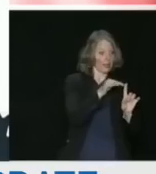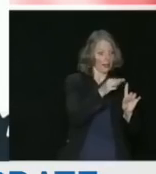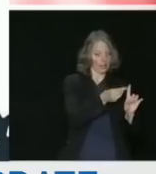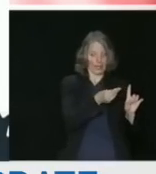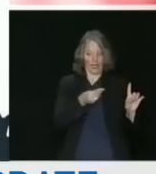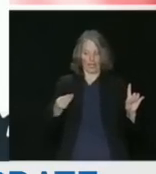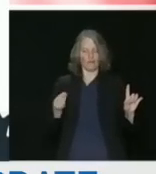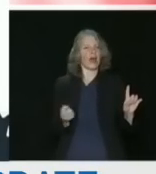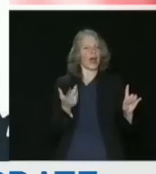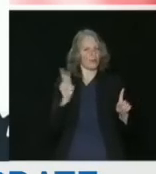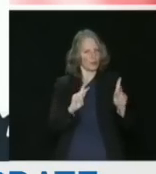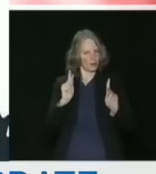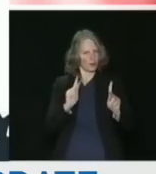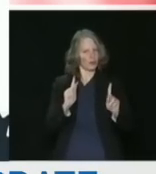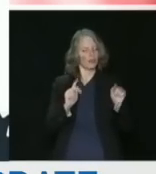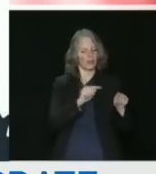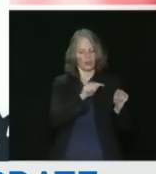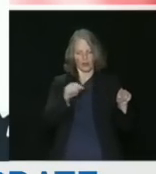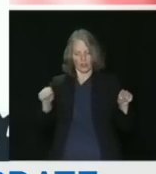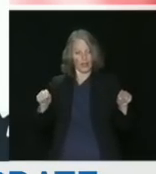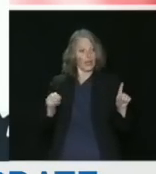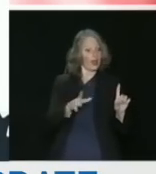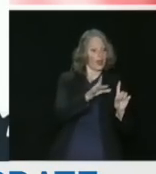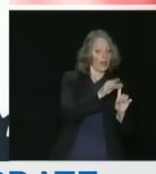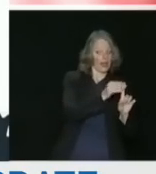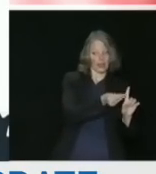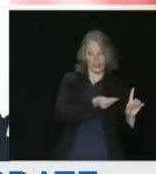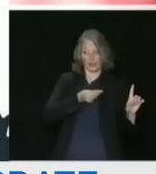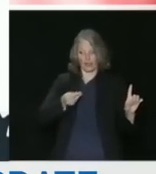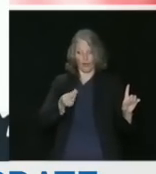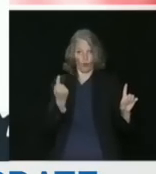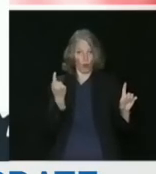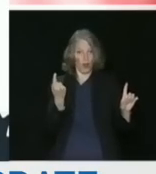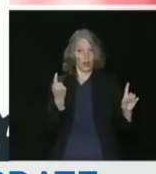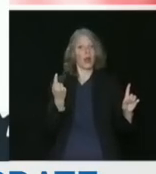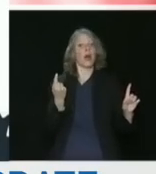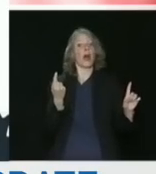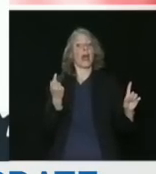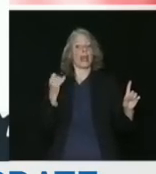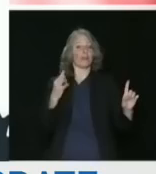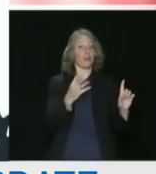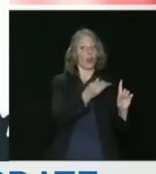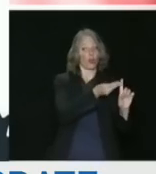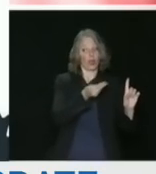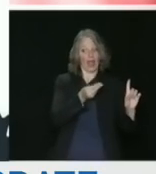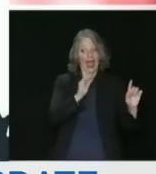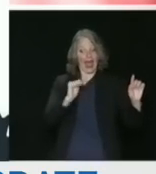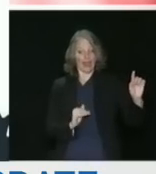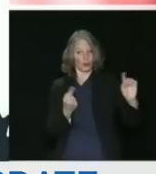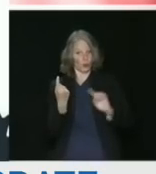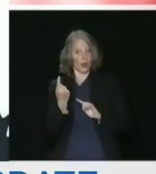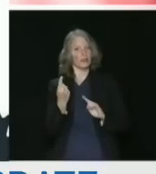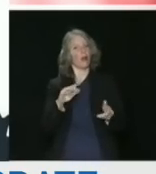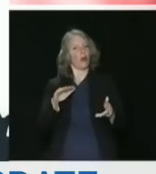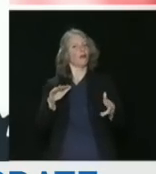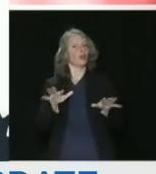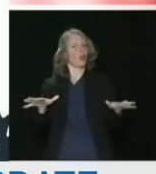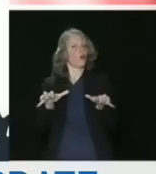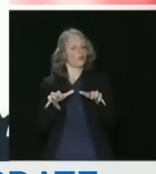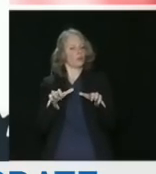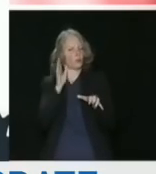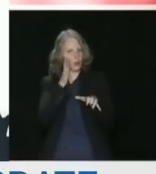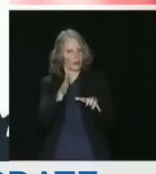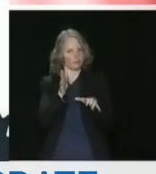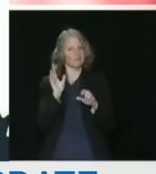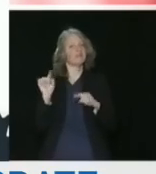When each new case infects less than one person, the epidemic will die out. Nationally, the RT had been trending above 1